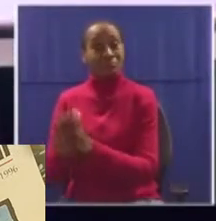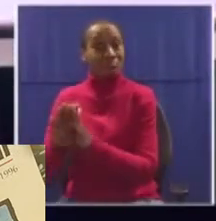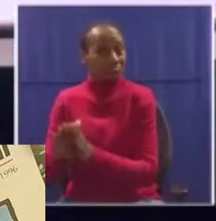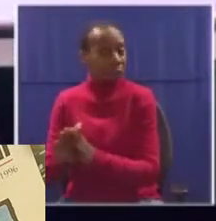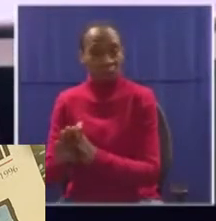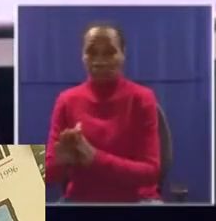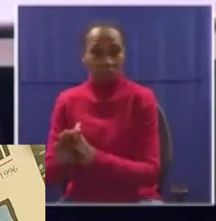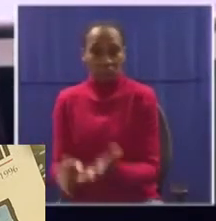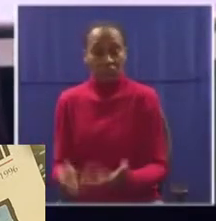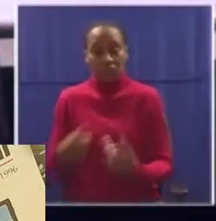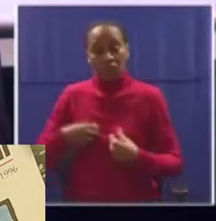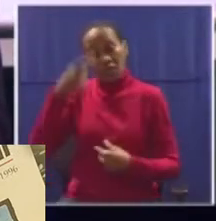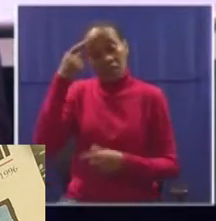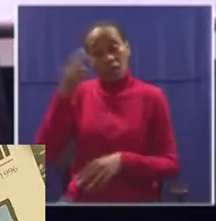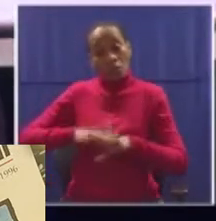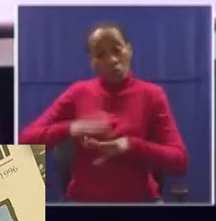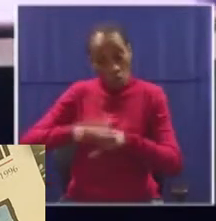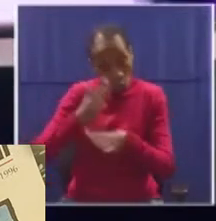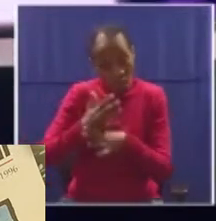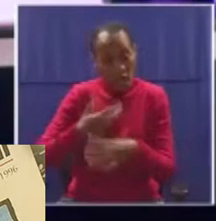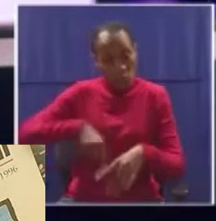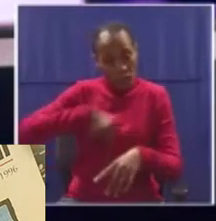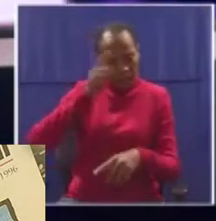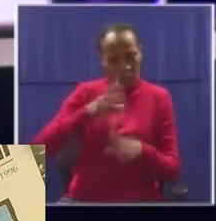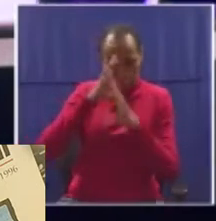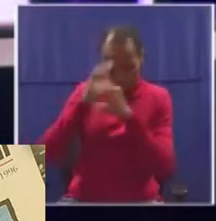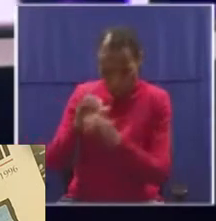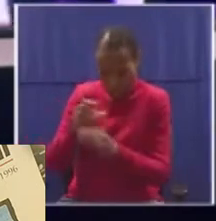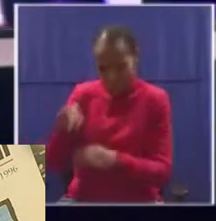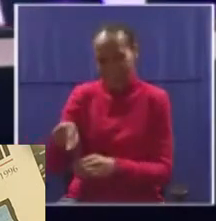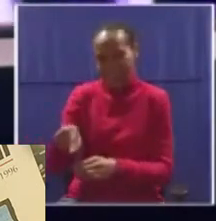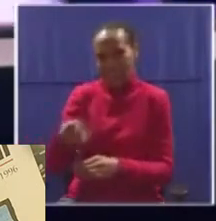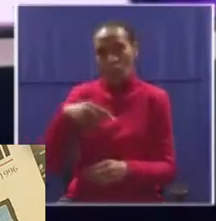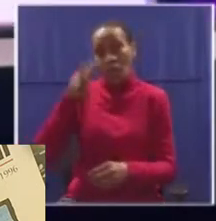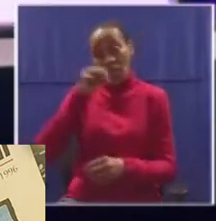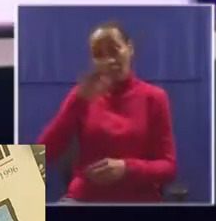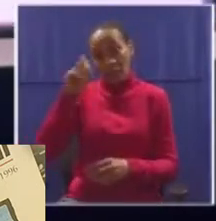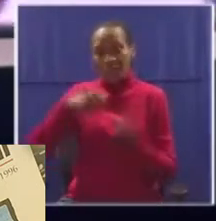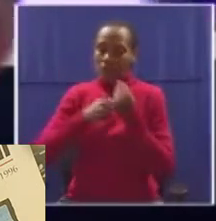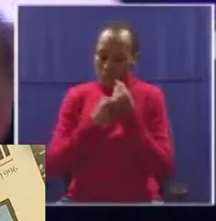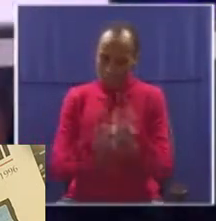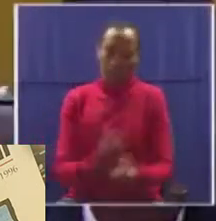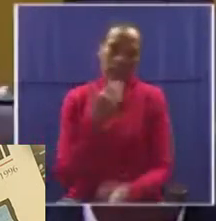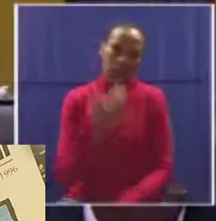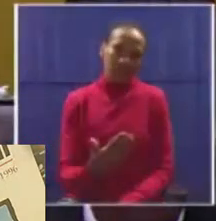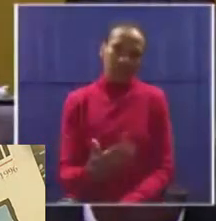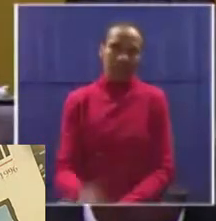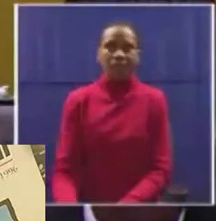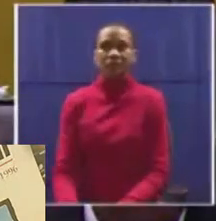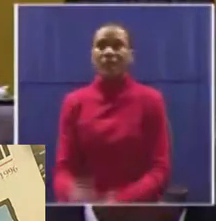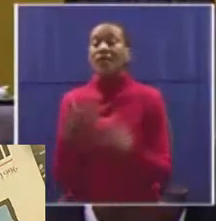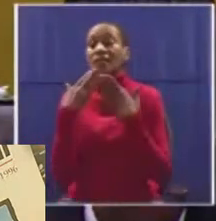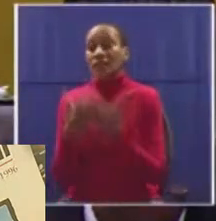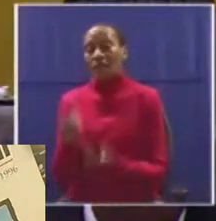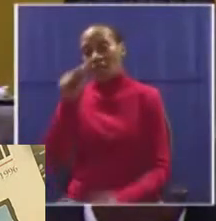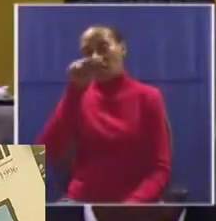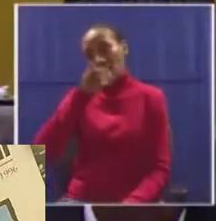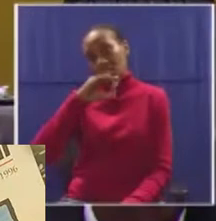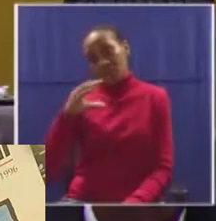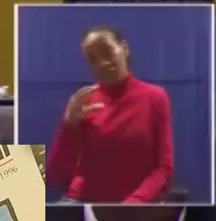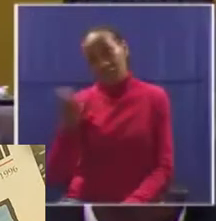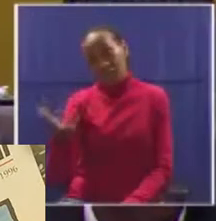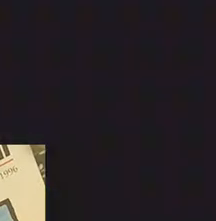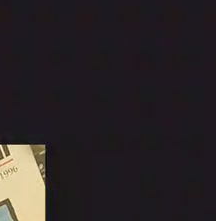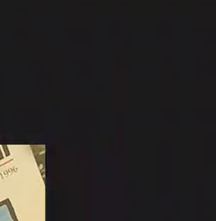but I think we need to do a lot more in that the national Freedom Party supports us thank you very much thank you AIC